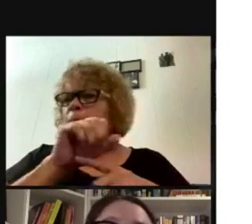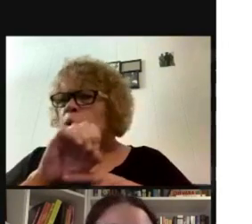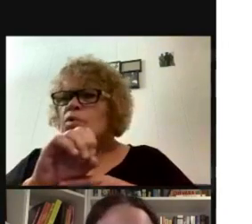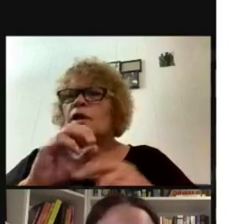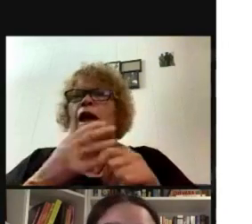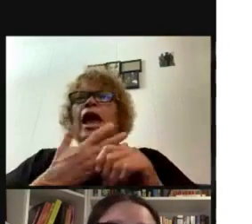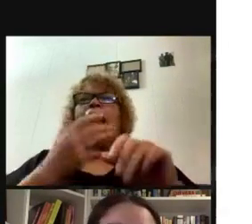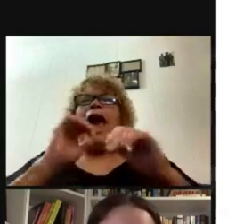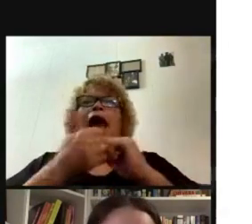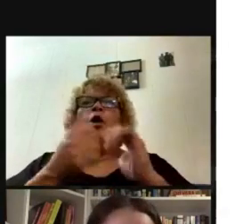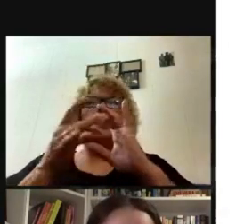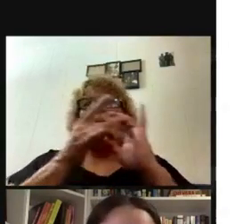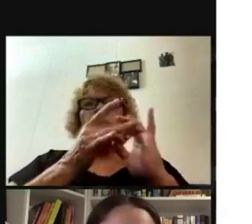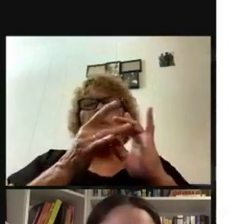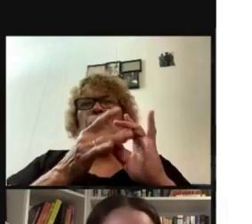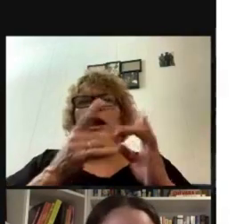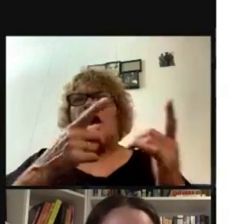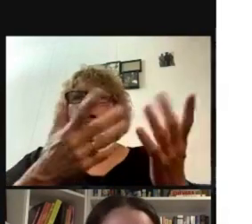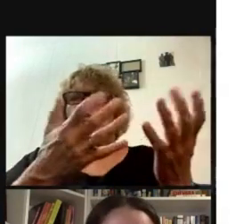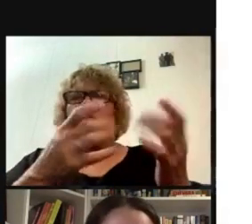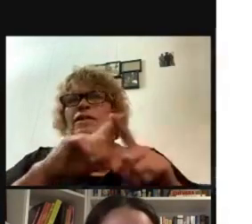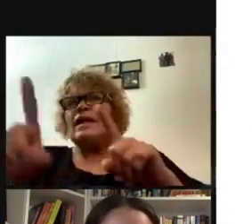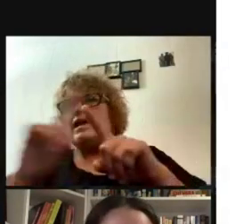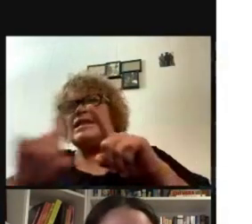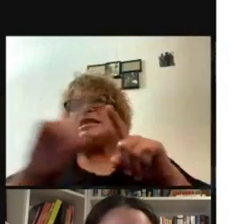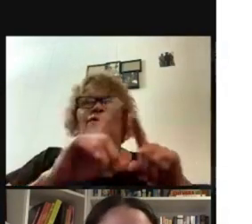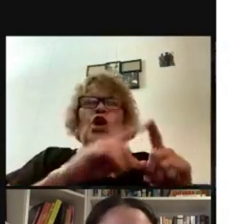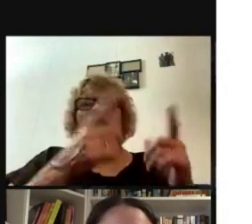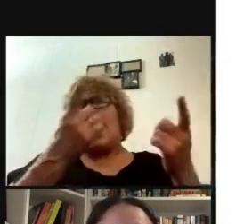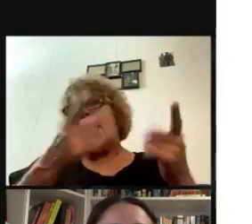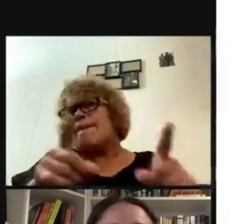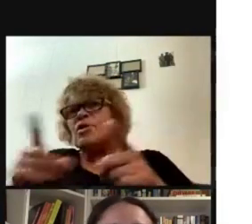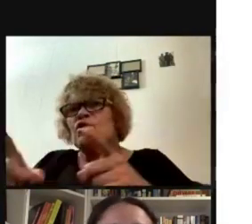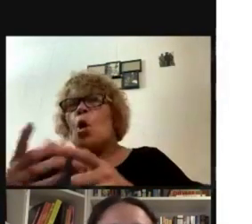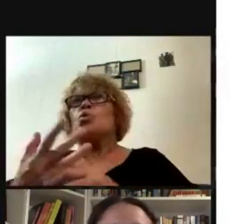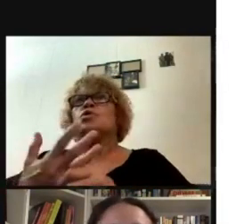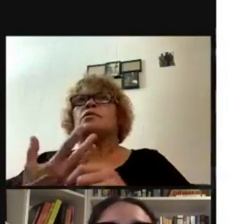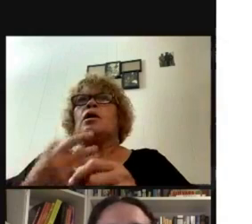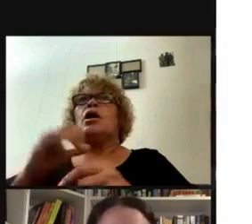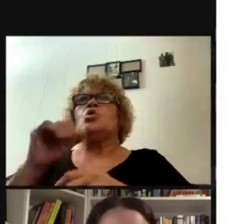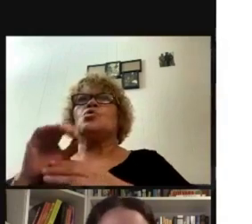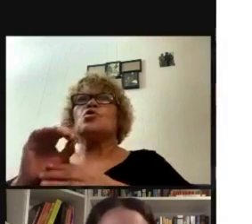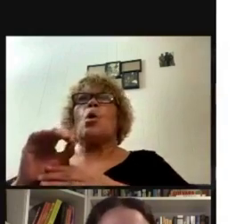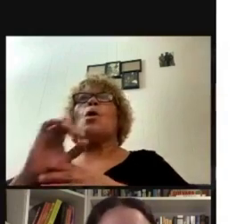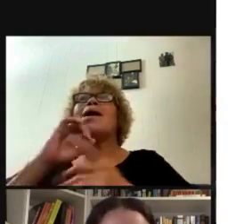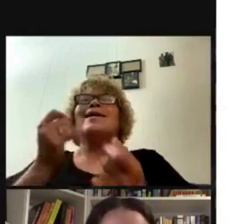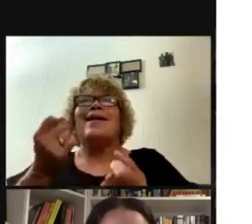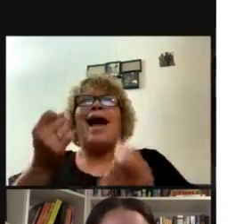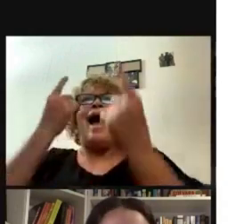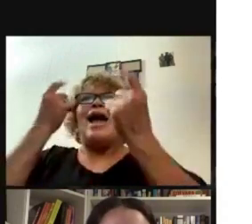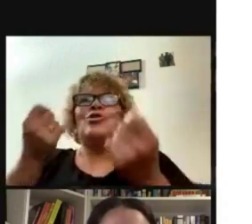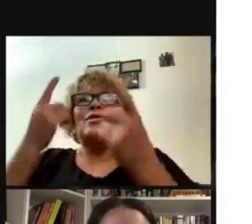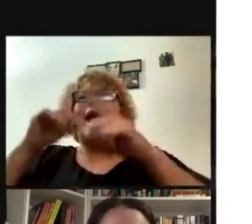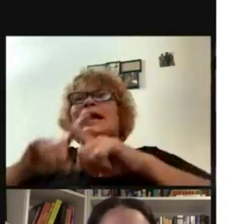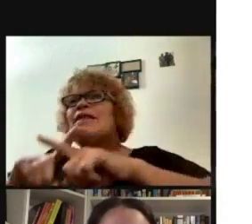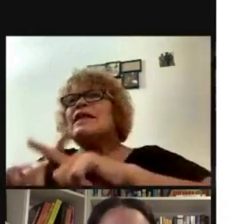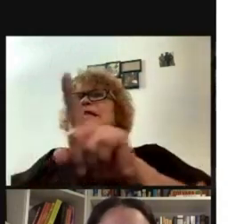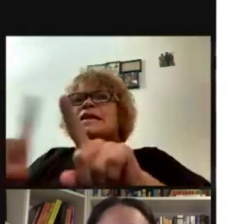while maintaining the nuances of the different episodes, right? And understanding the